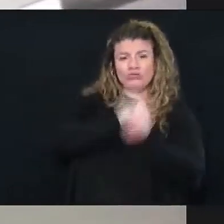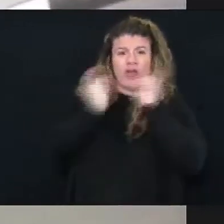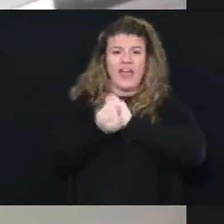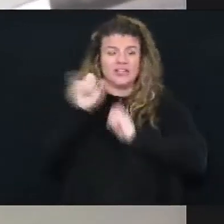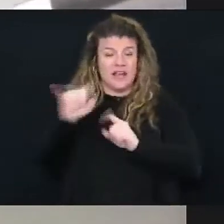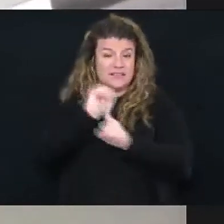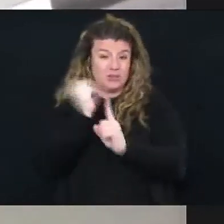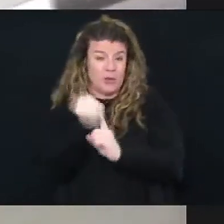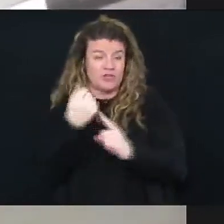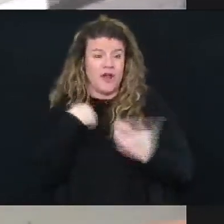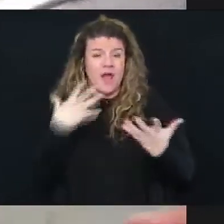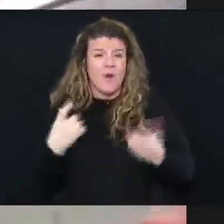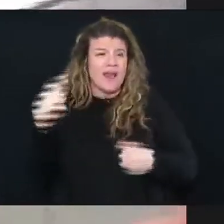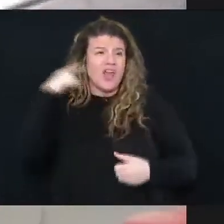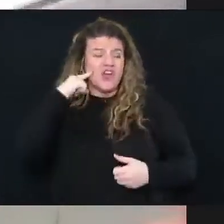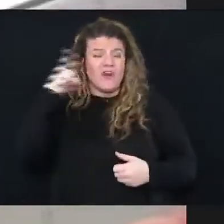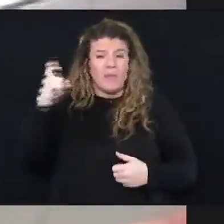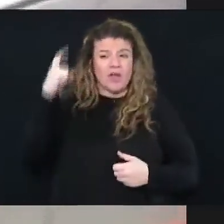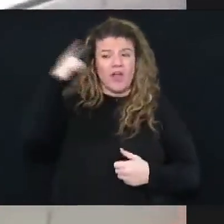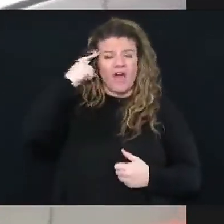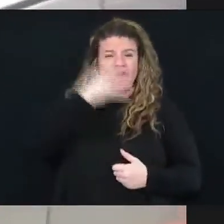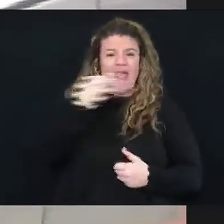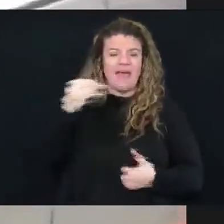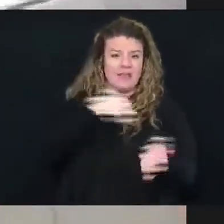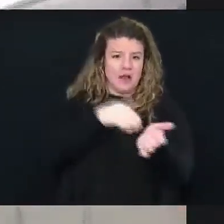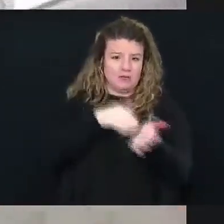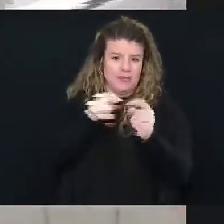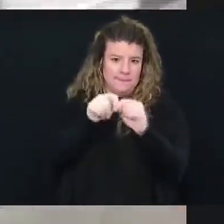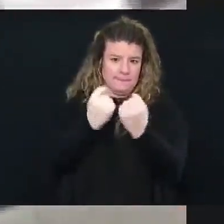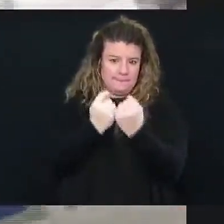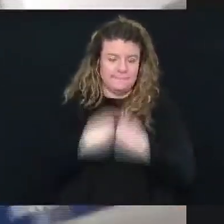like to hear from the governor and both Doctors Marsh and Amjad.